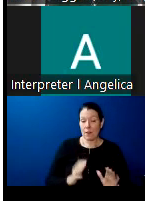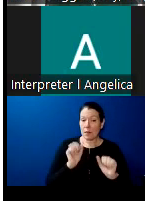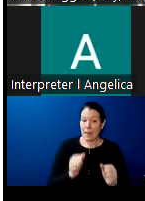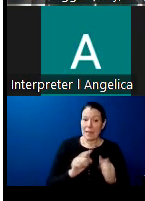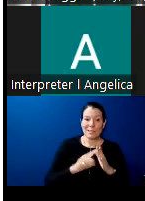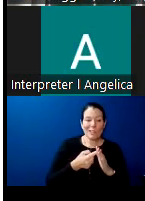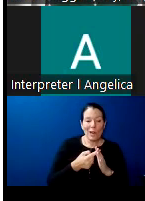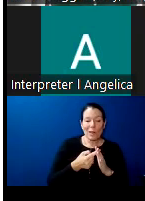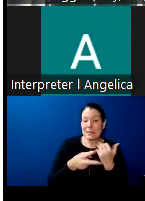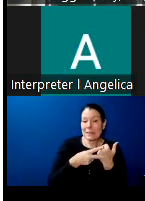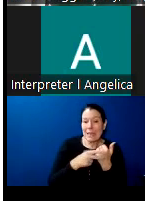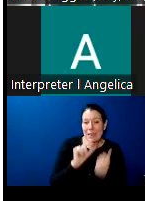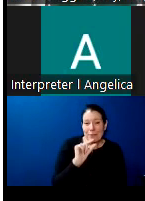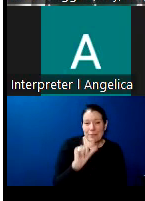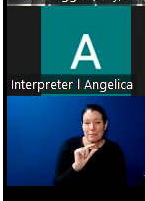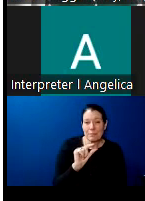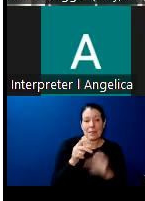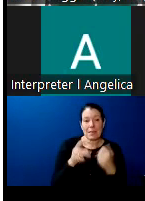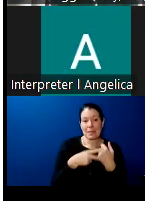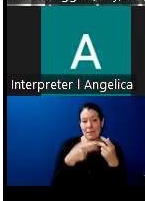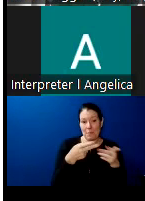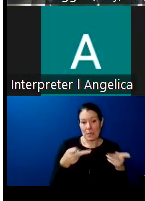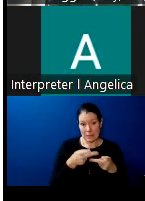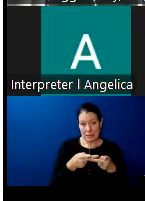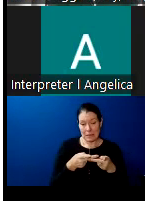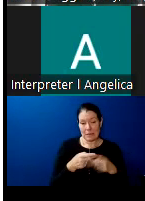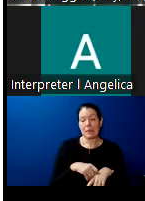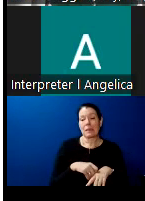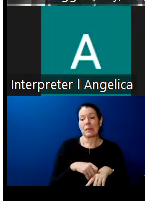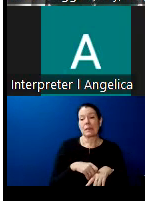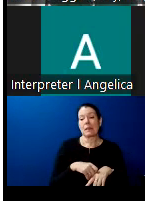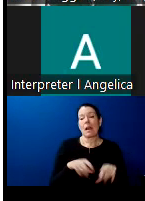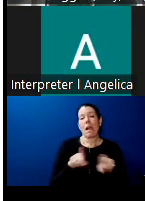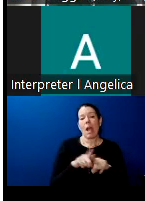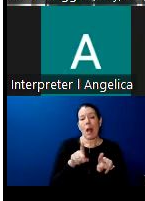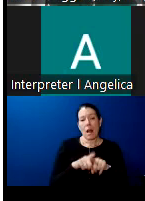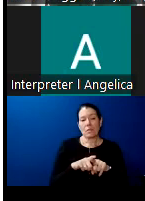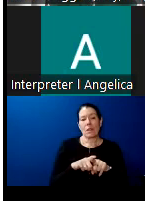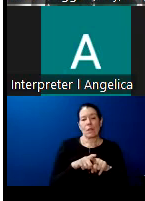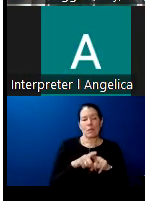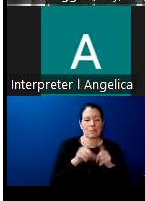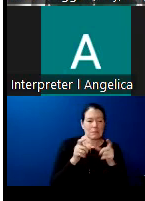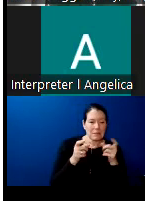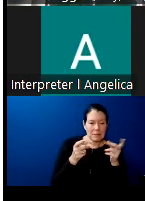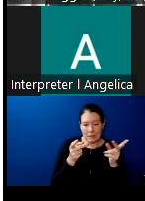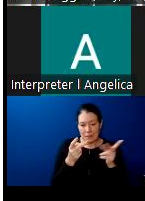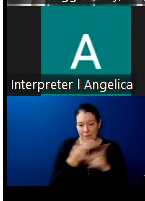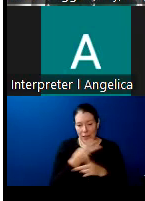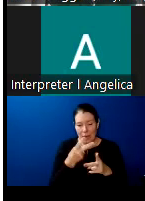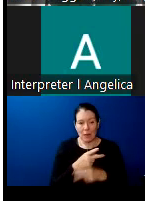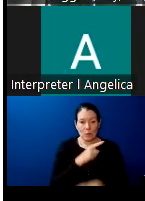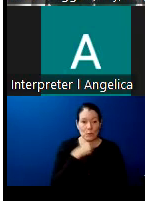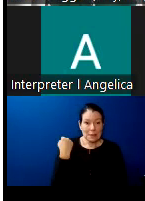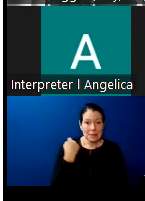even the smallest amount in a safe place. And then also navigating the risks and safety